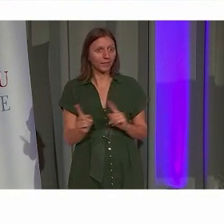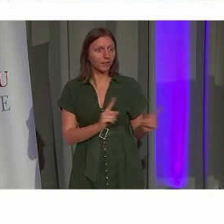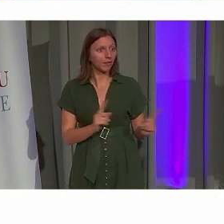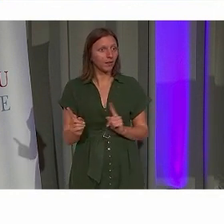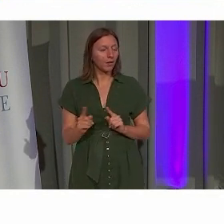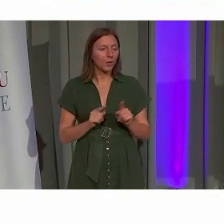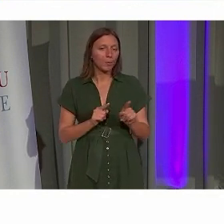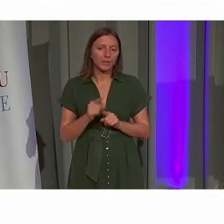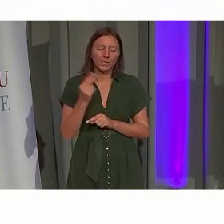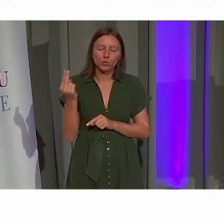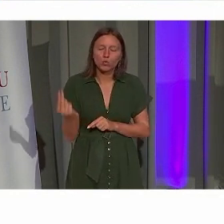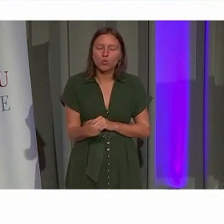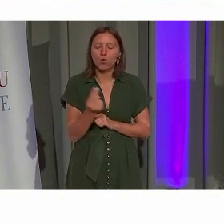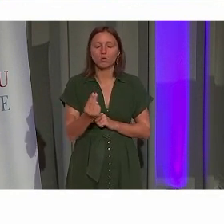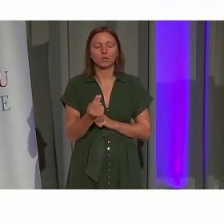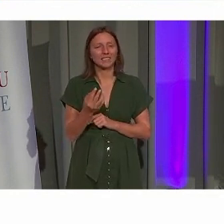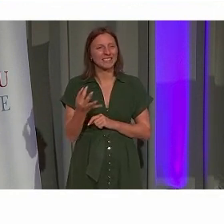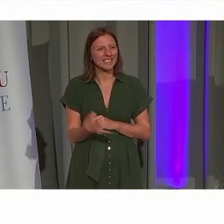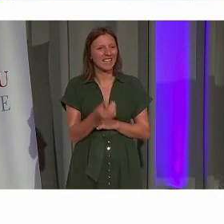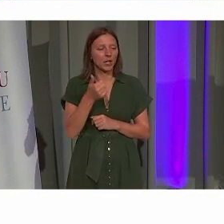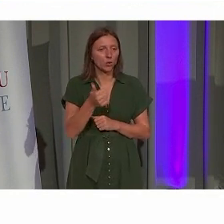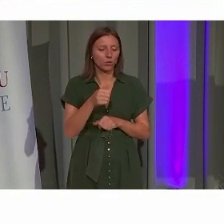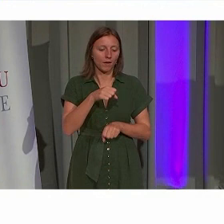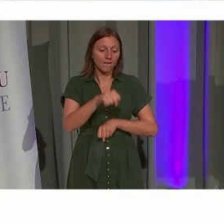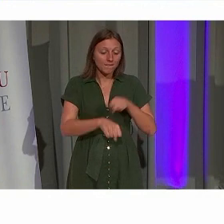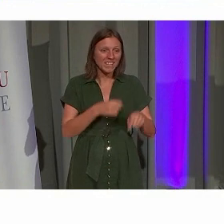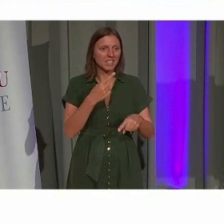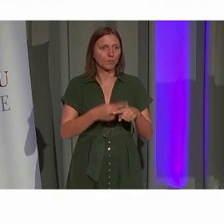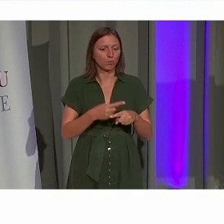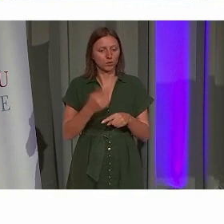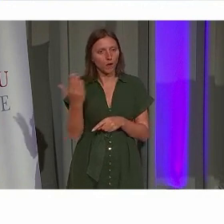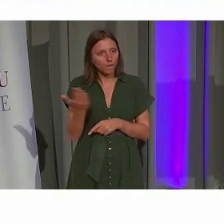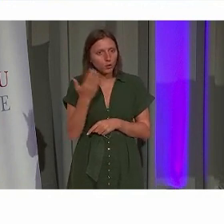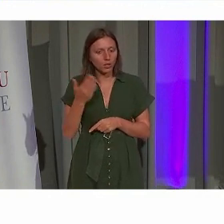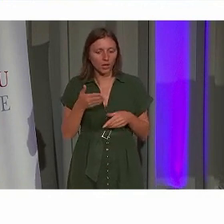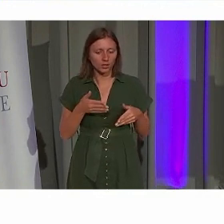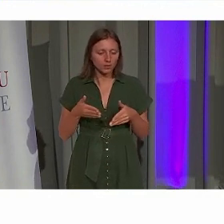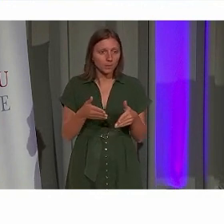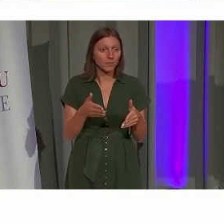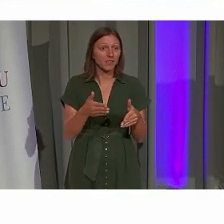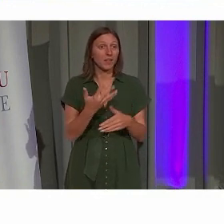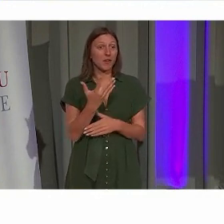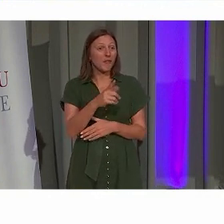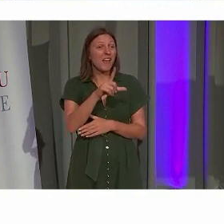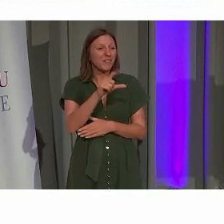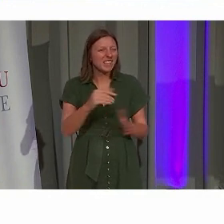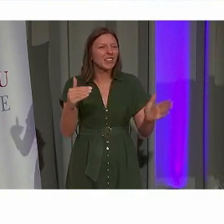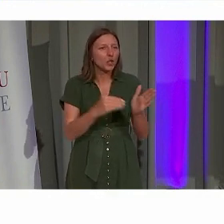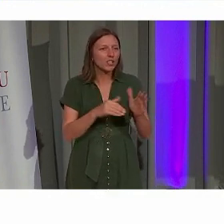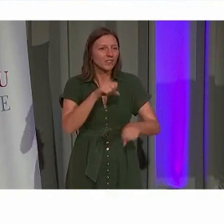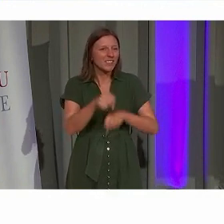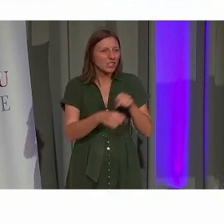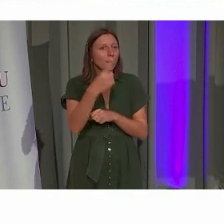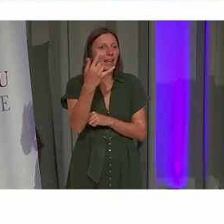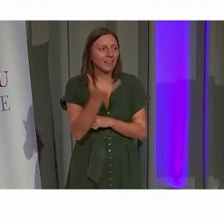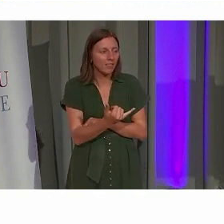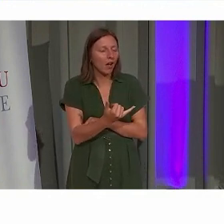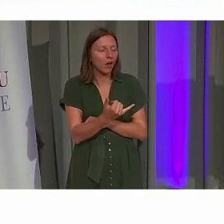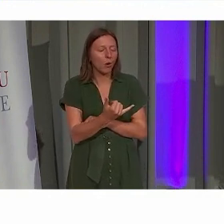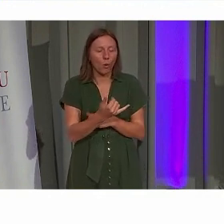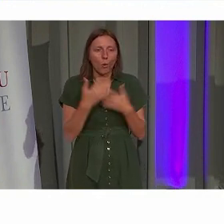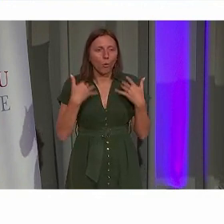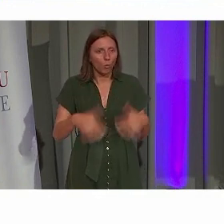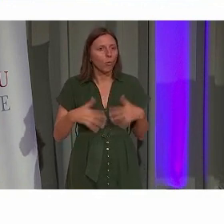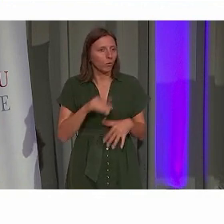2,100 people who walked by. So we need a very good